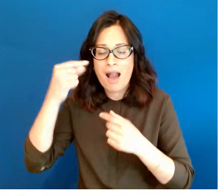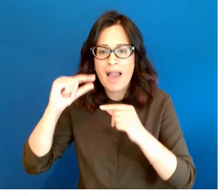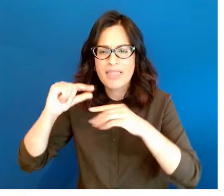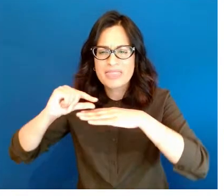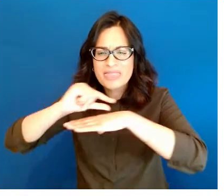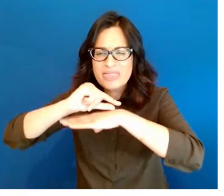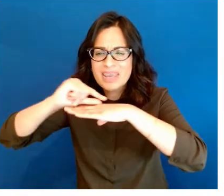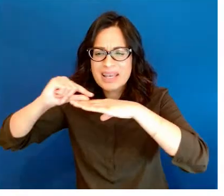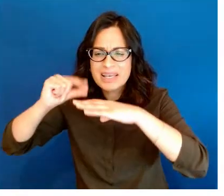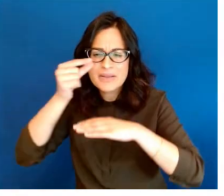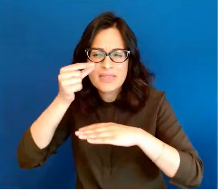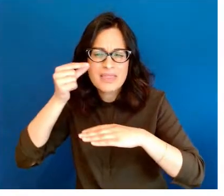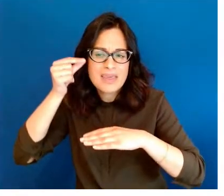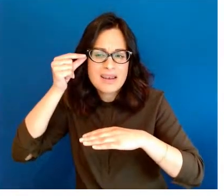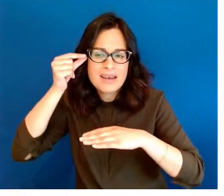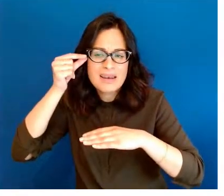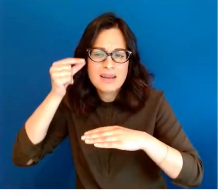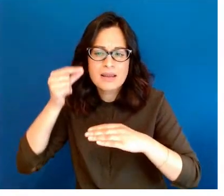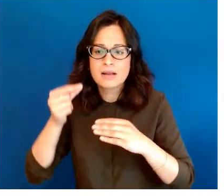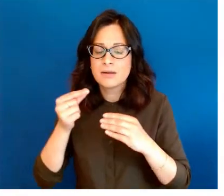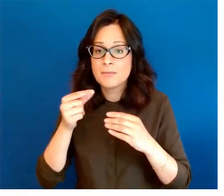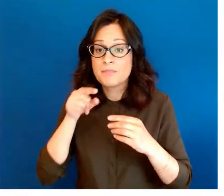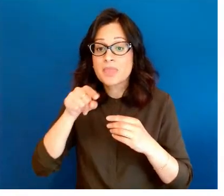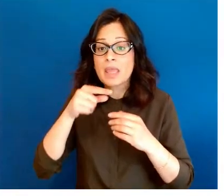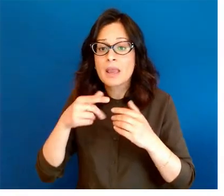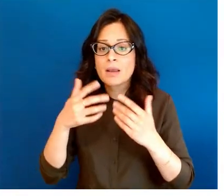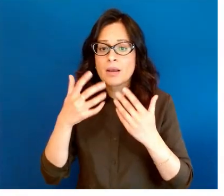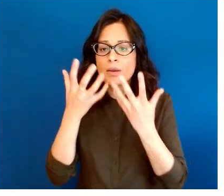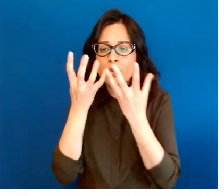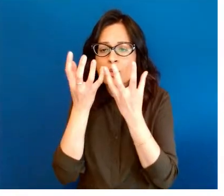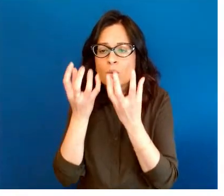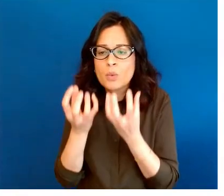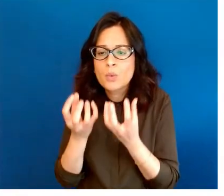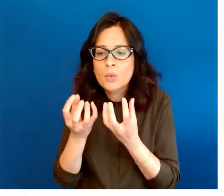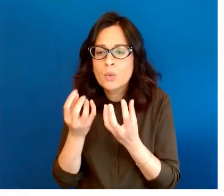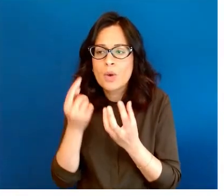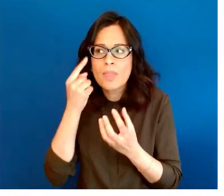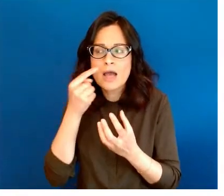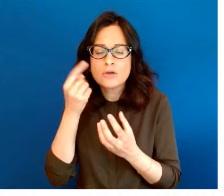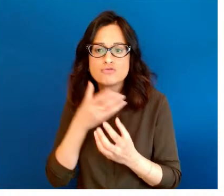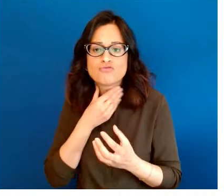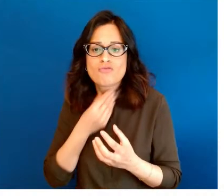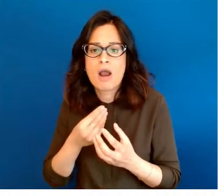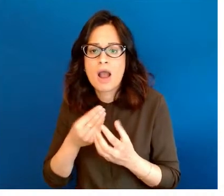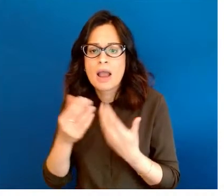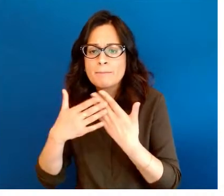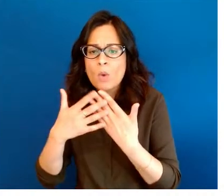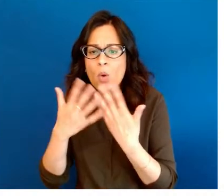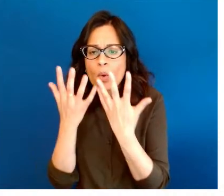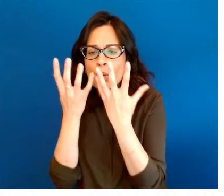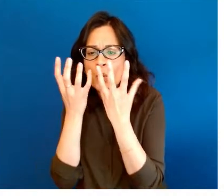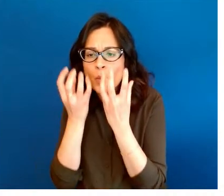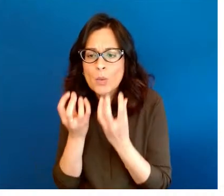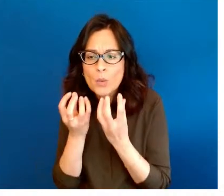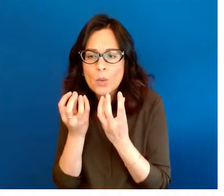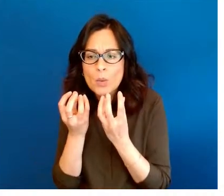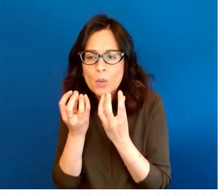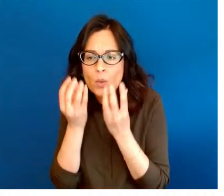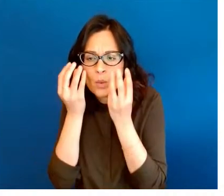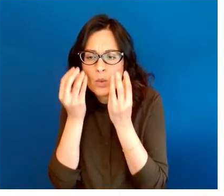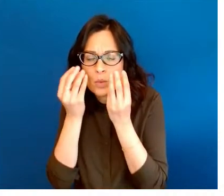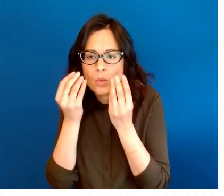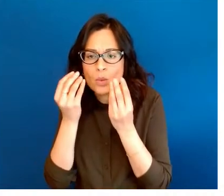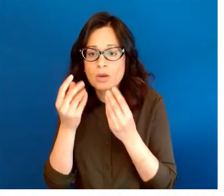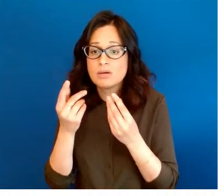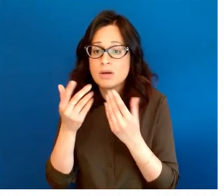also provide a lot more moisture in a naturally dry area. And by providing lots of lubrication, because